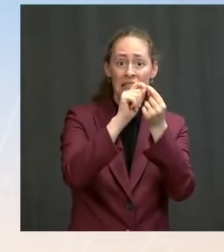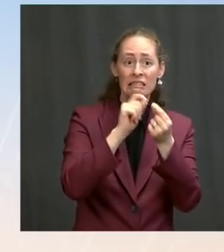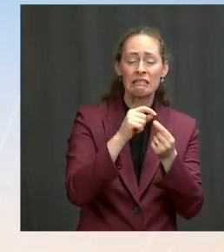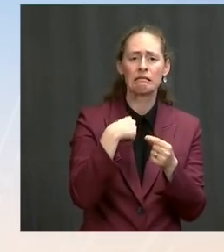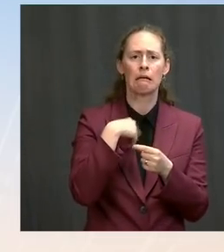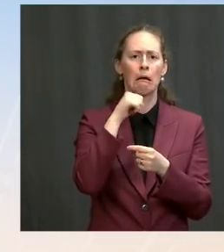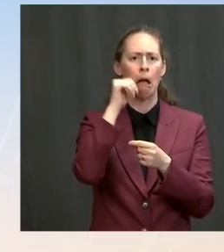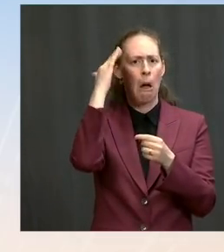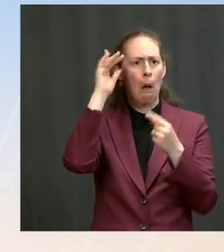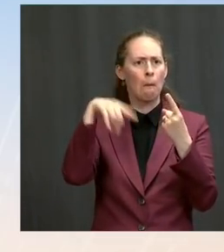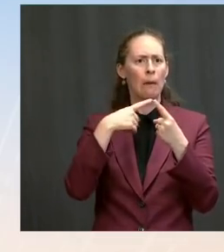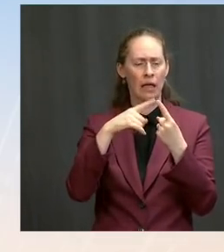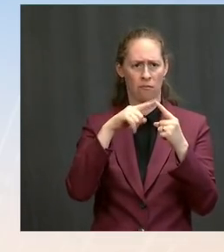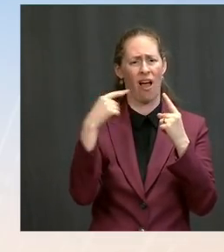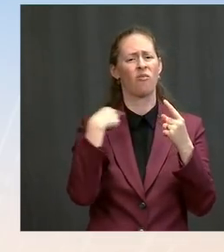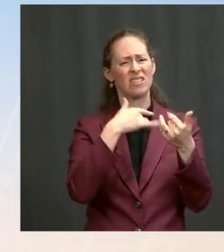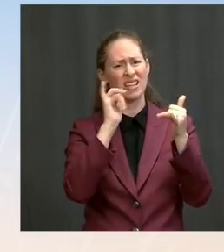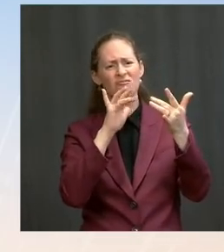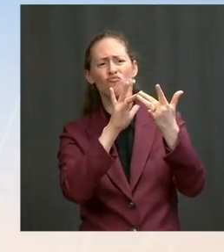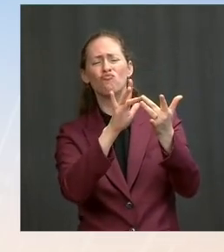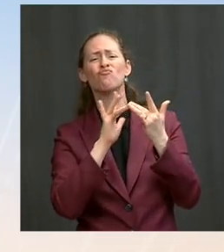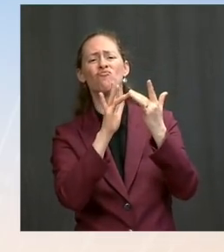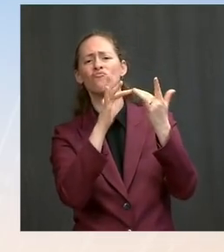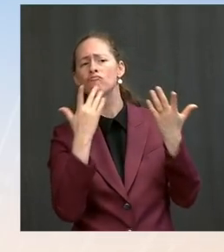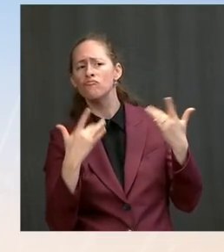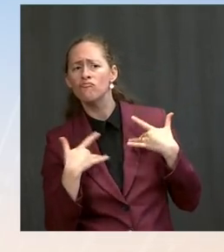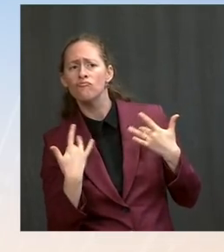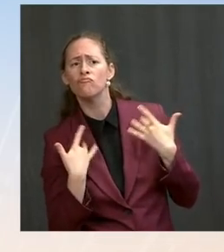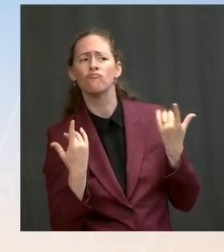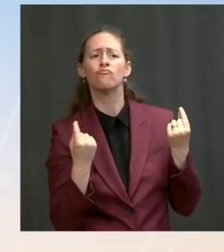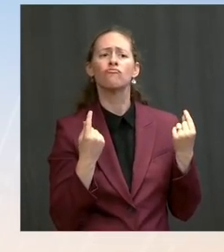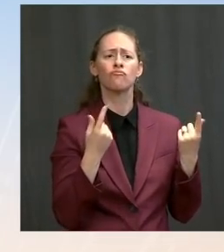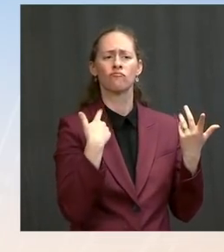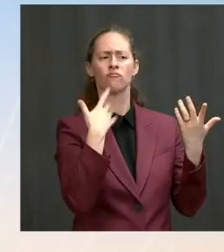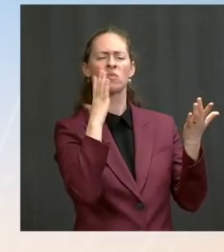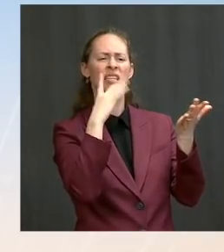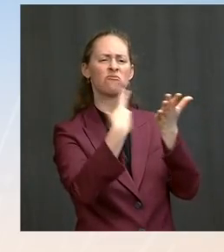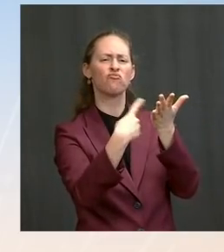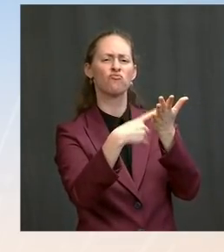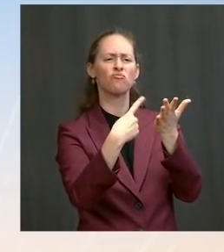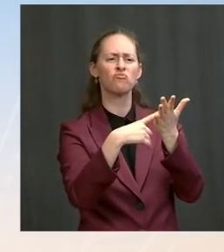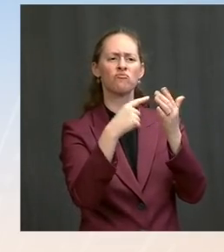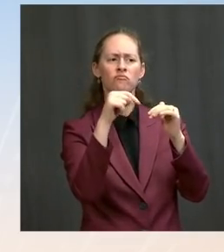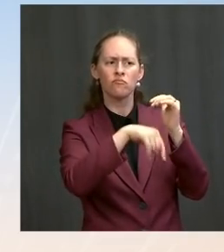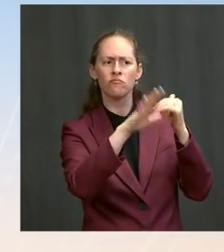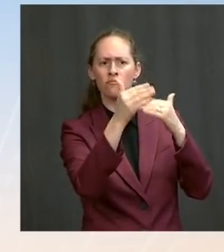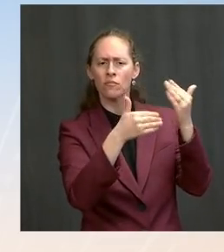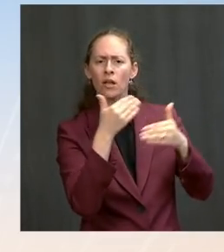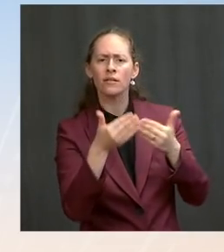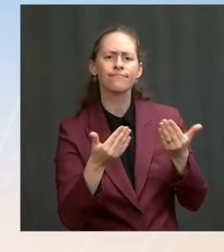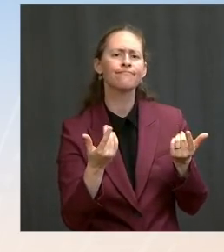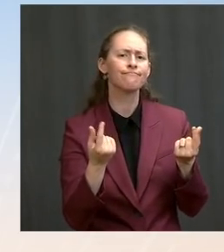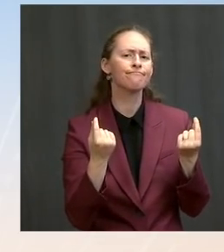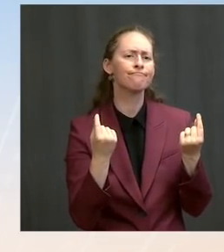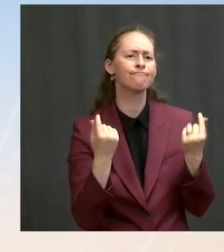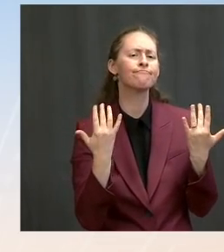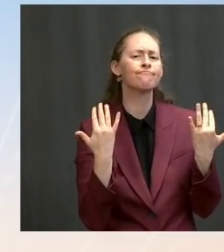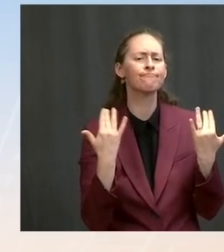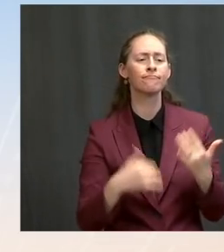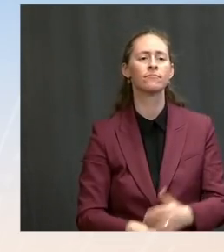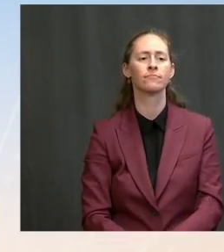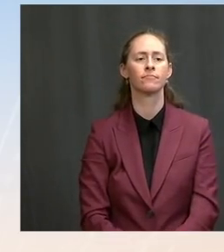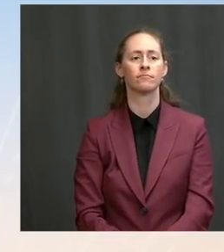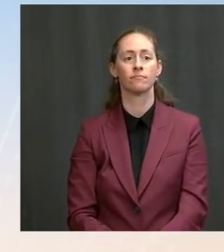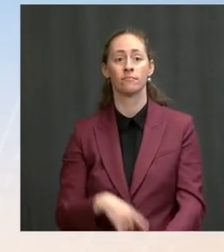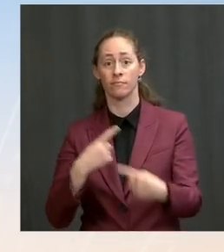certainly in close touch. We'll let them speak to where they are in the process and where they are in moving the process forward. The president remains eager to sign the